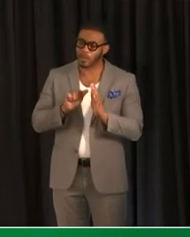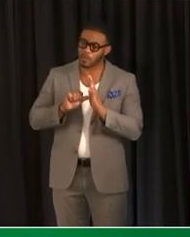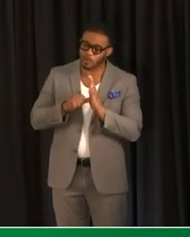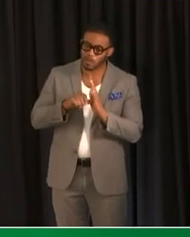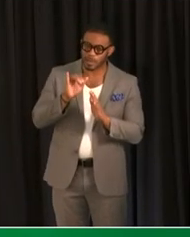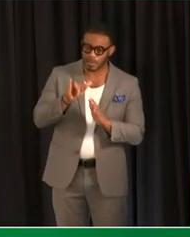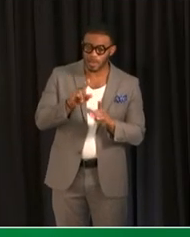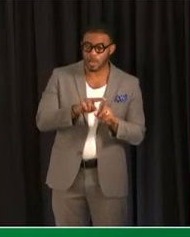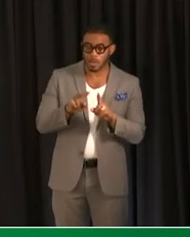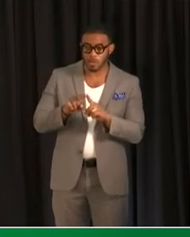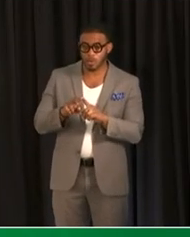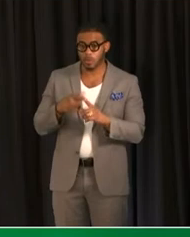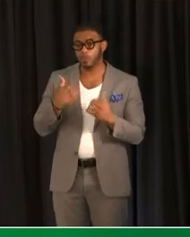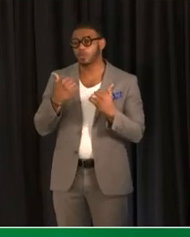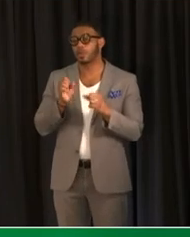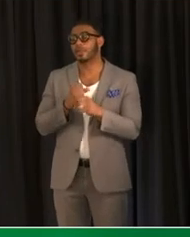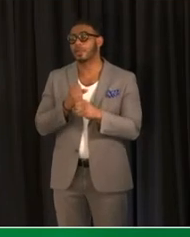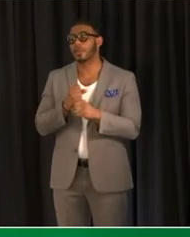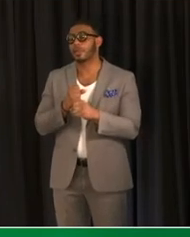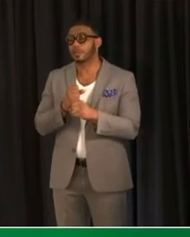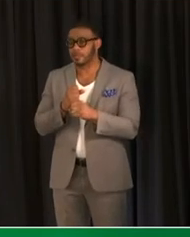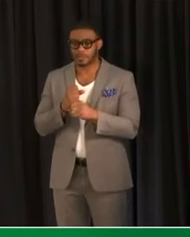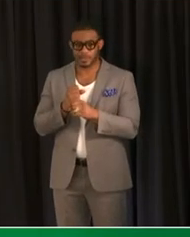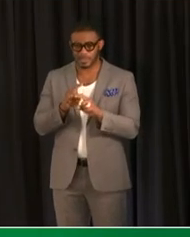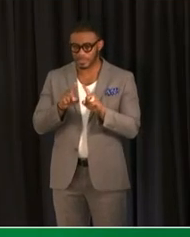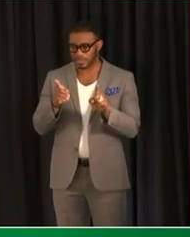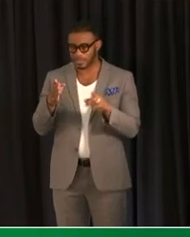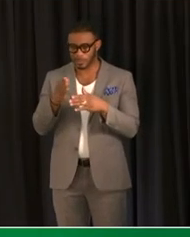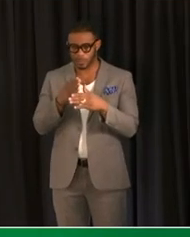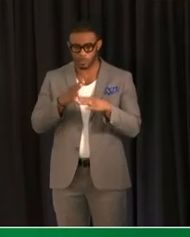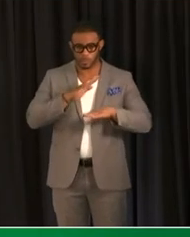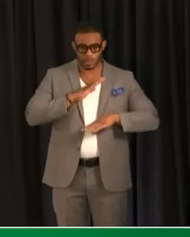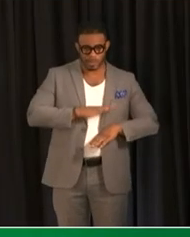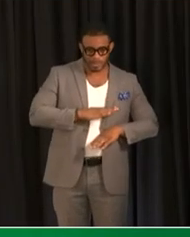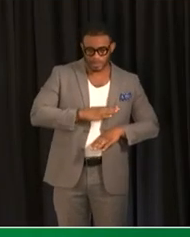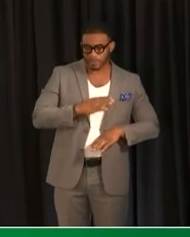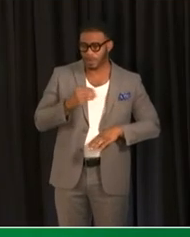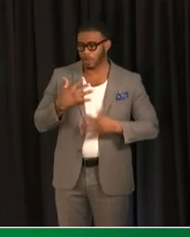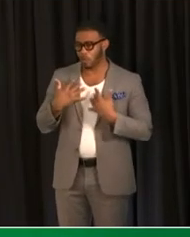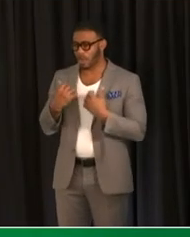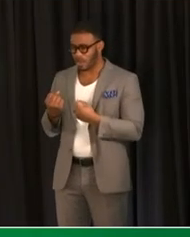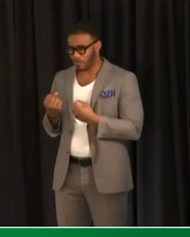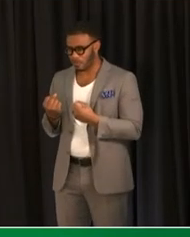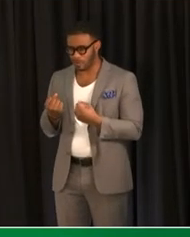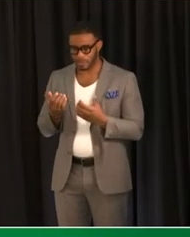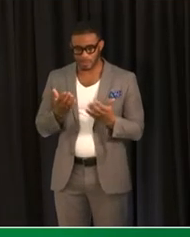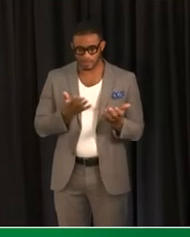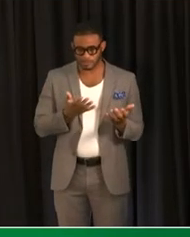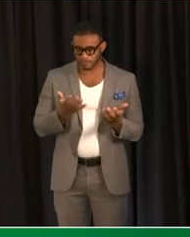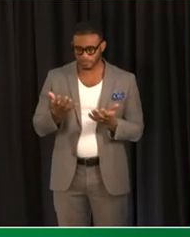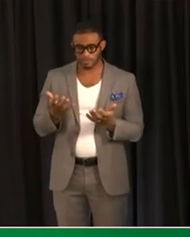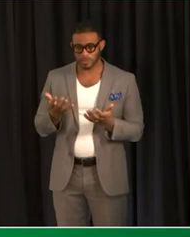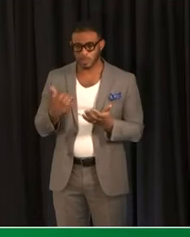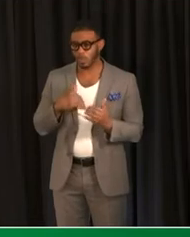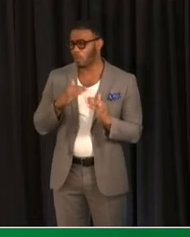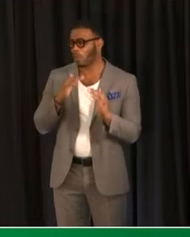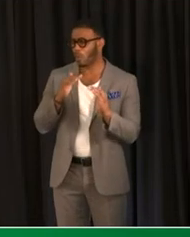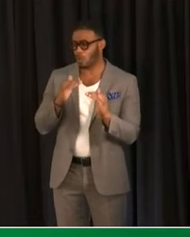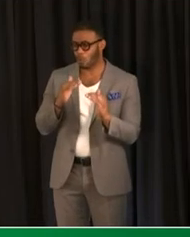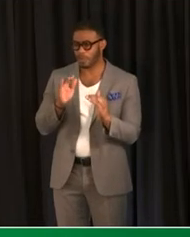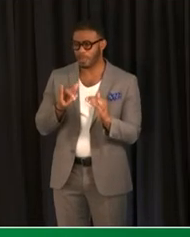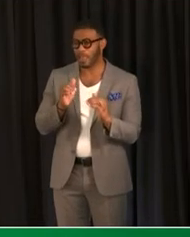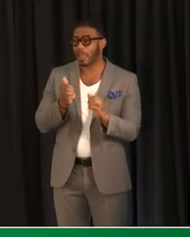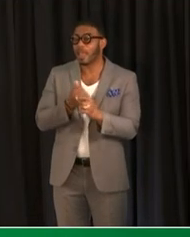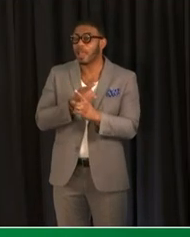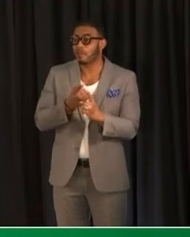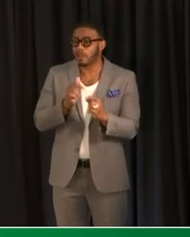really reinforcing that as well as we try to make a distinction between relief and recovery. You know, we're